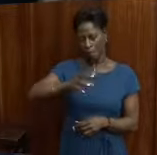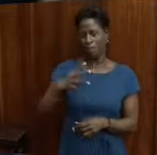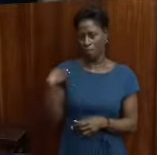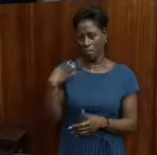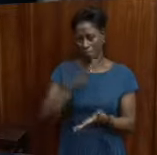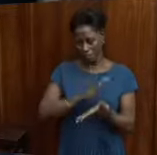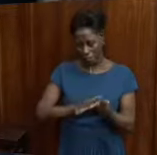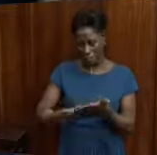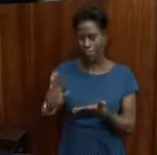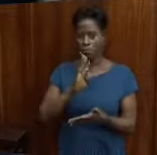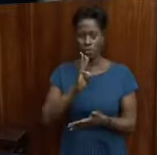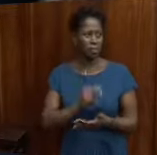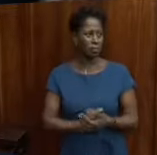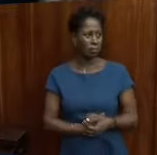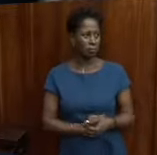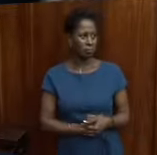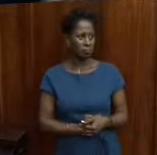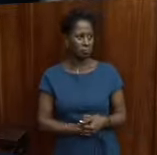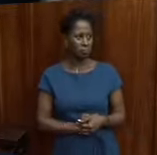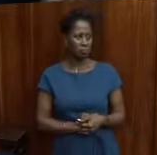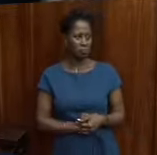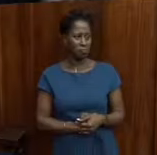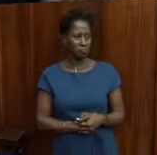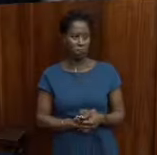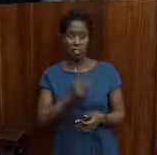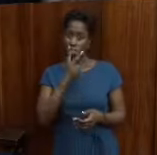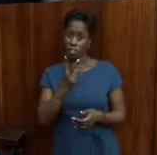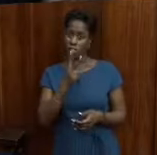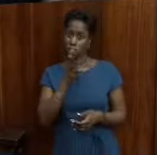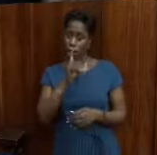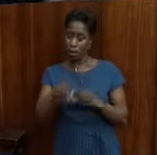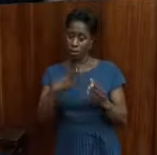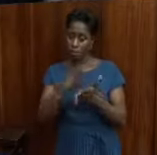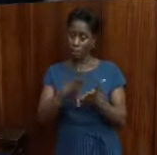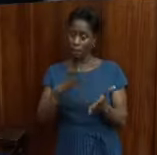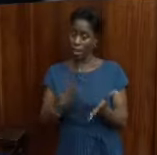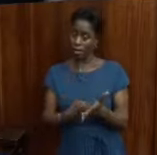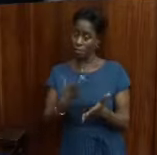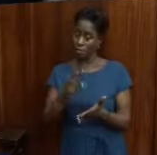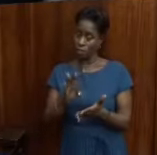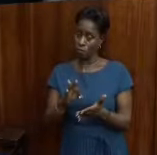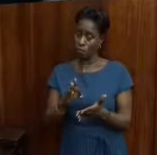million gallons to 4.5 million gallons.